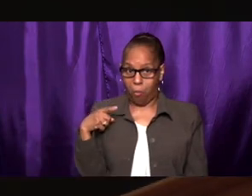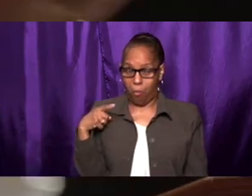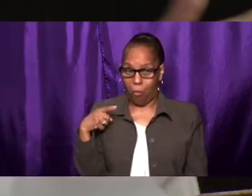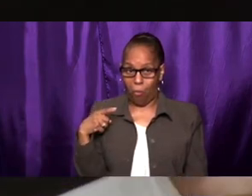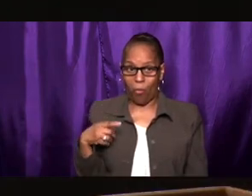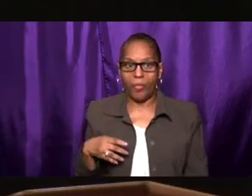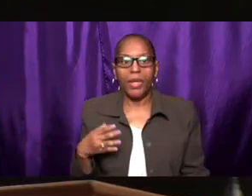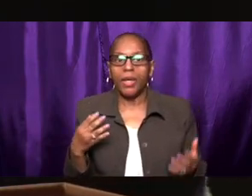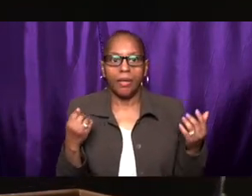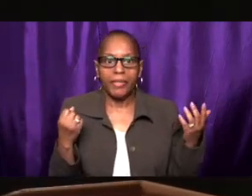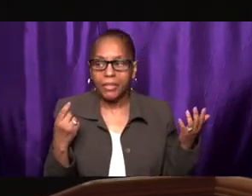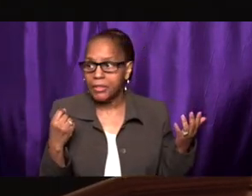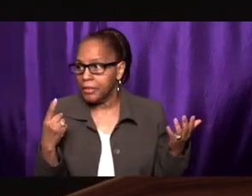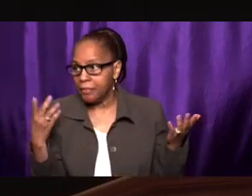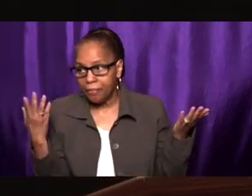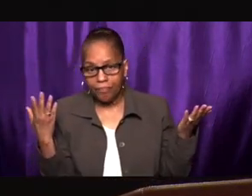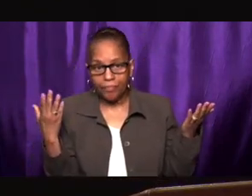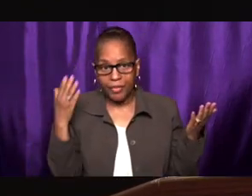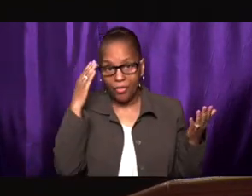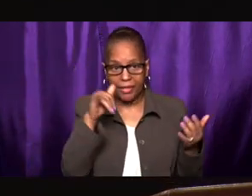It's relative.